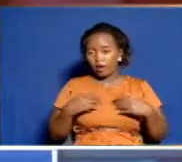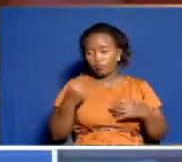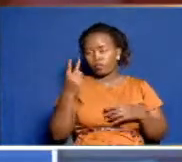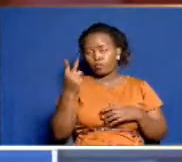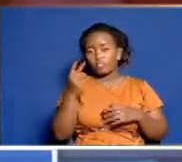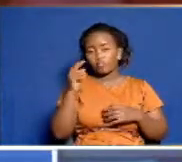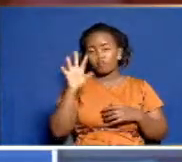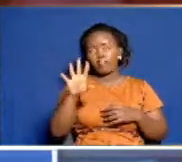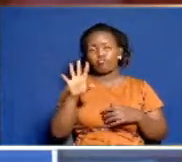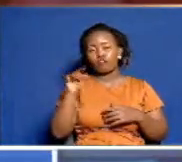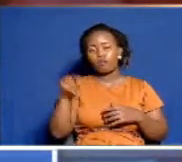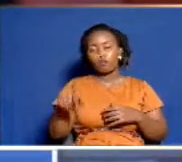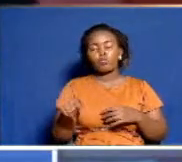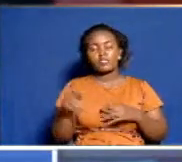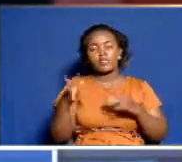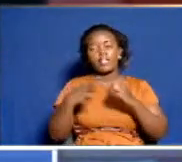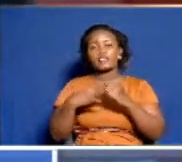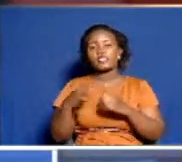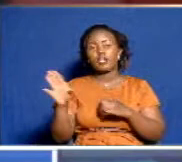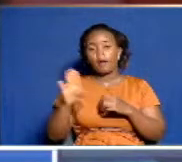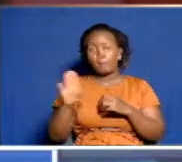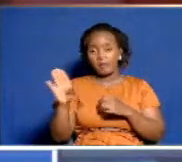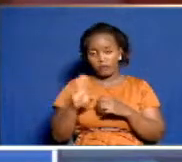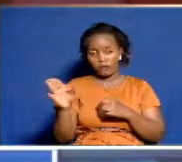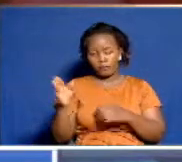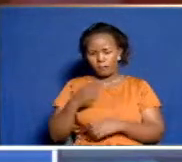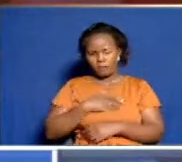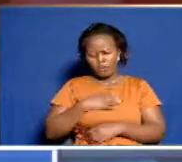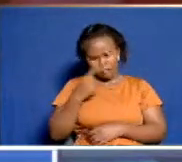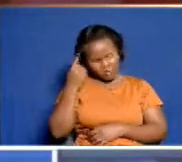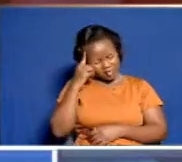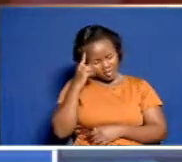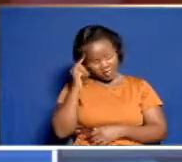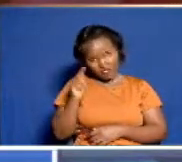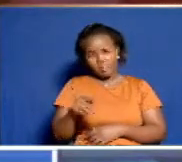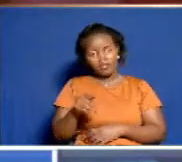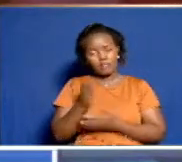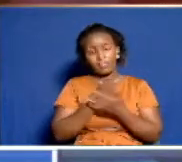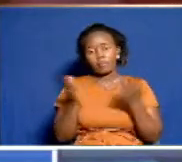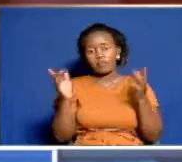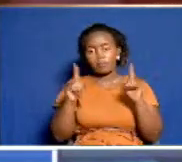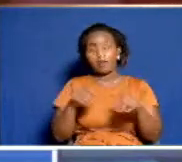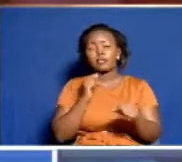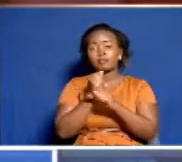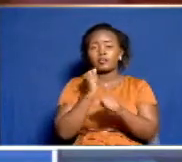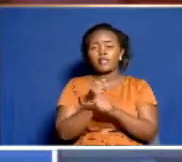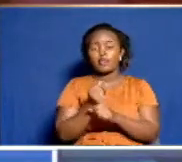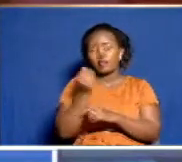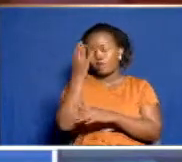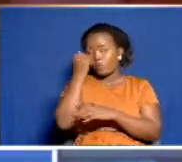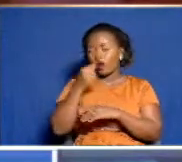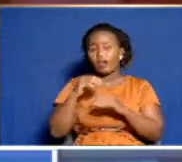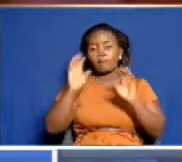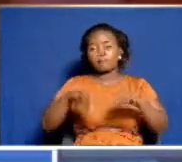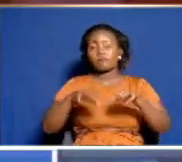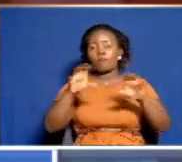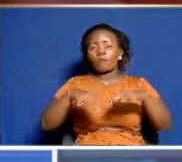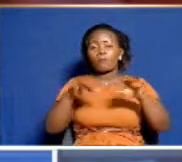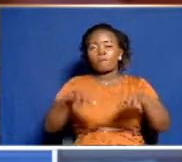25.8 billion, which I think something needs to be done, because agriculture is an area